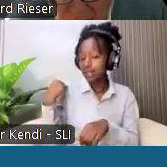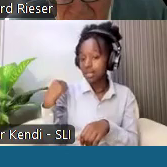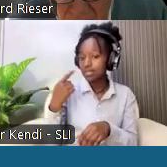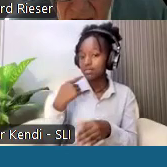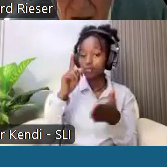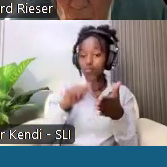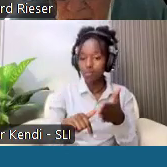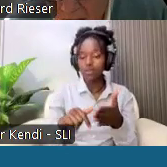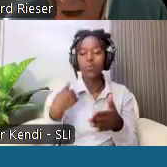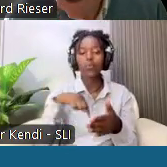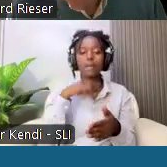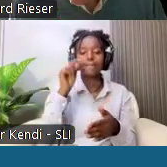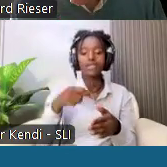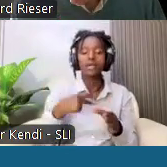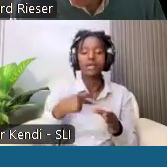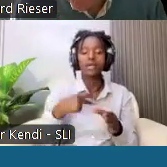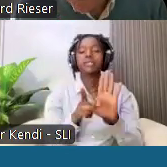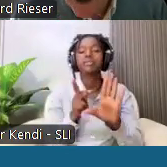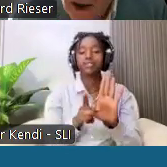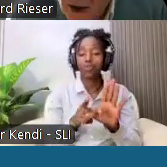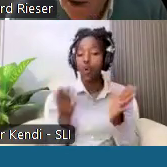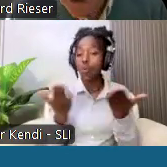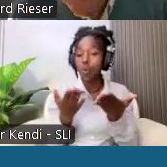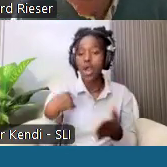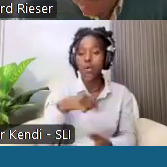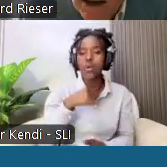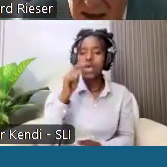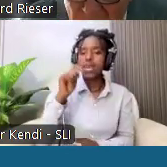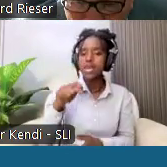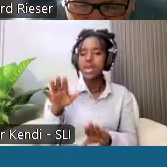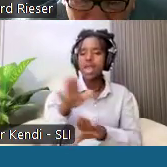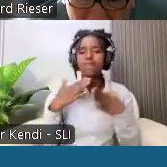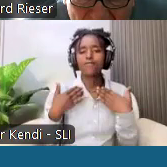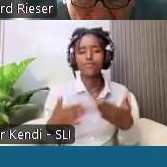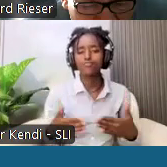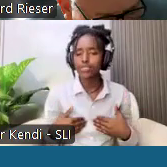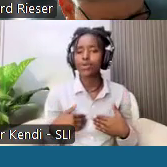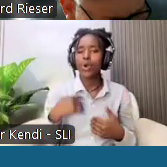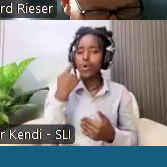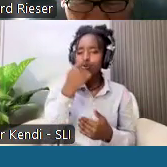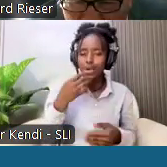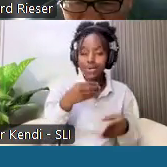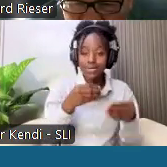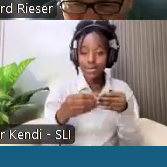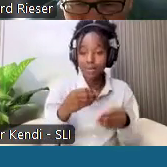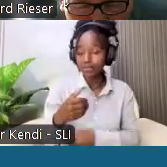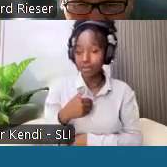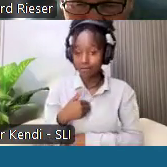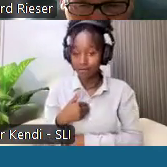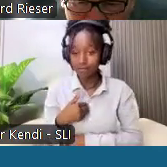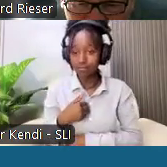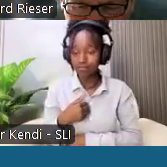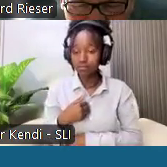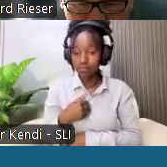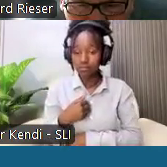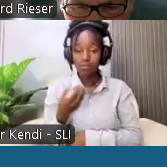participation. We need everybody who is disabled, i.e. those with long-term impairments,